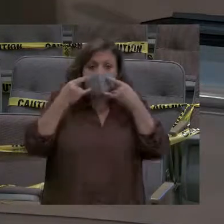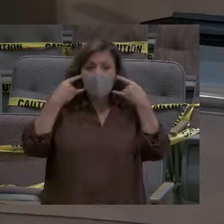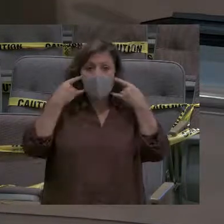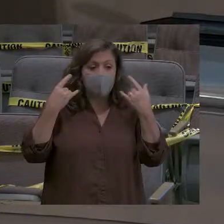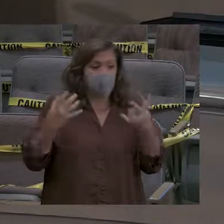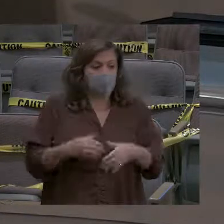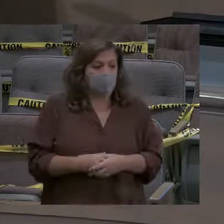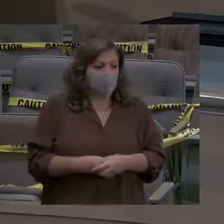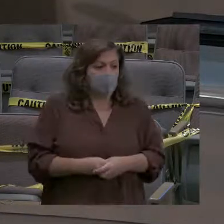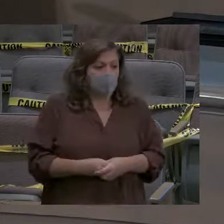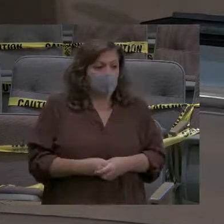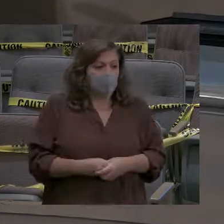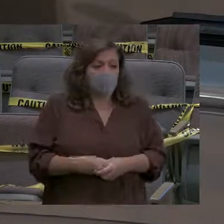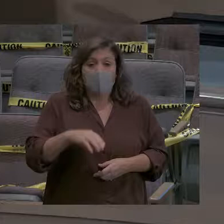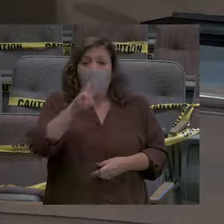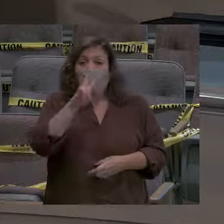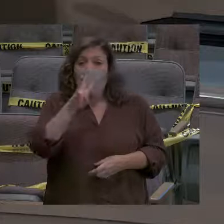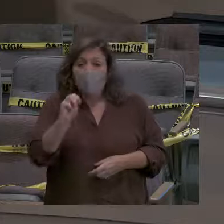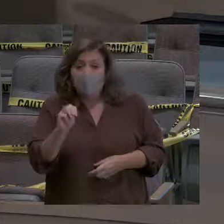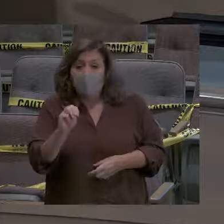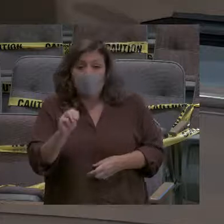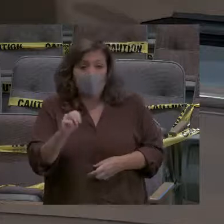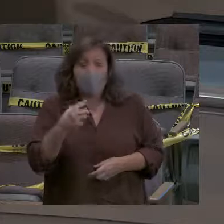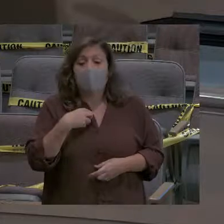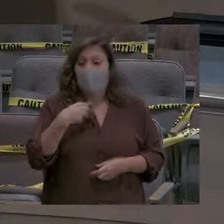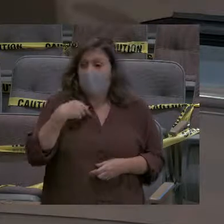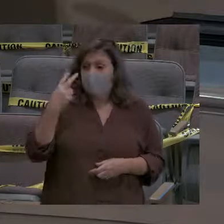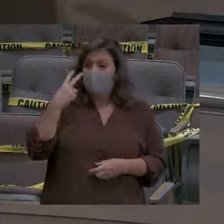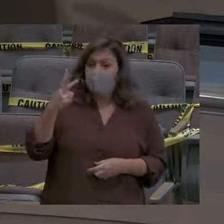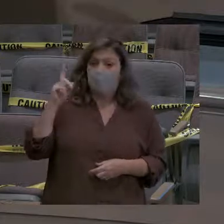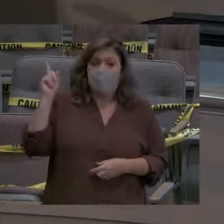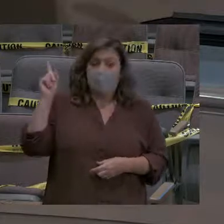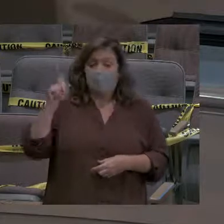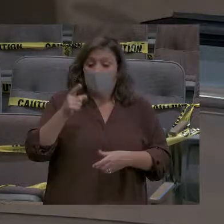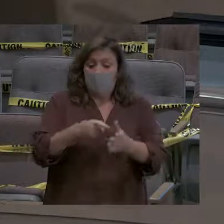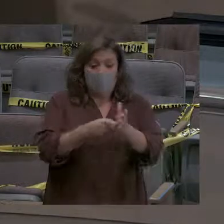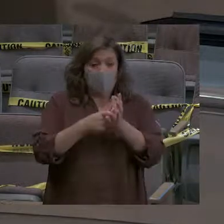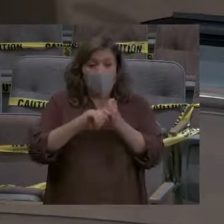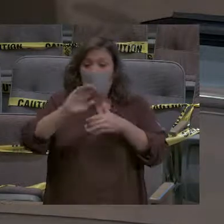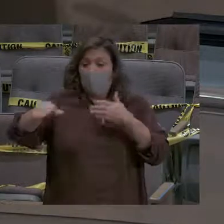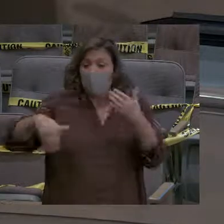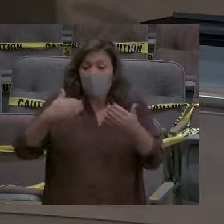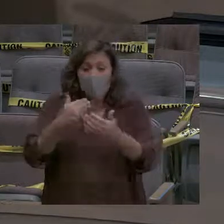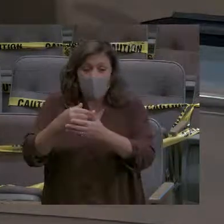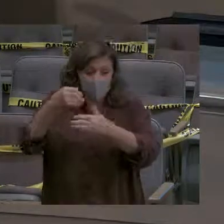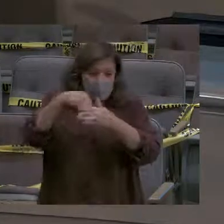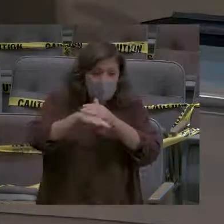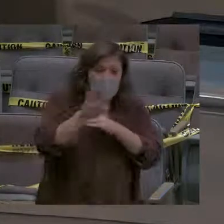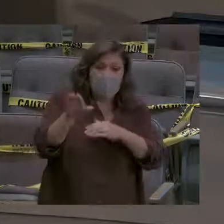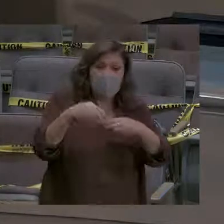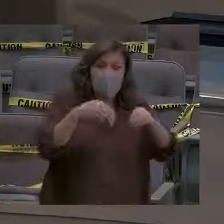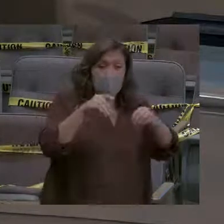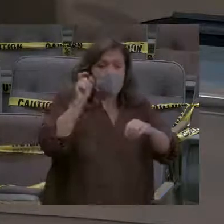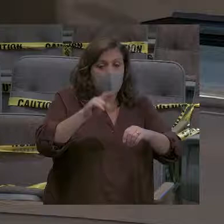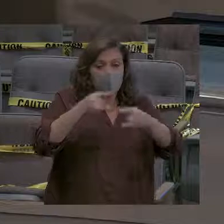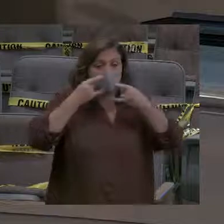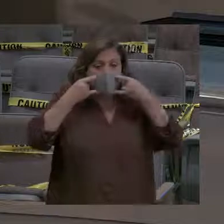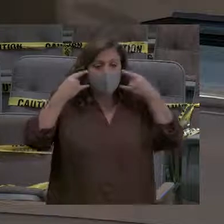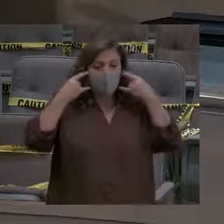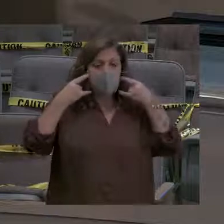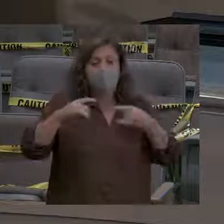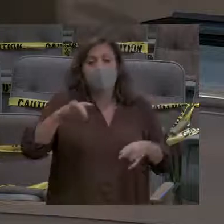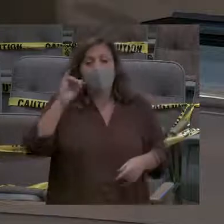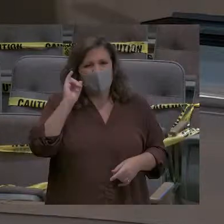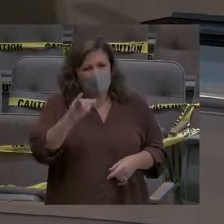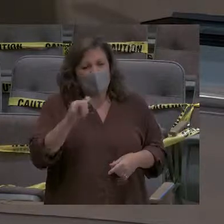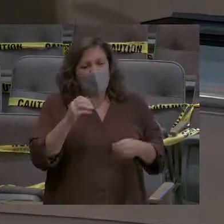masks. Walmart, I see, has required everybody as a condition of coming into their store to wear a mask. I think